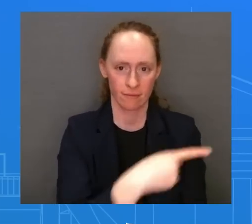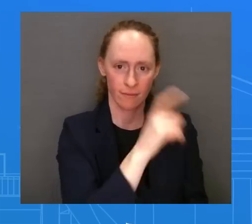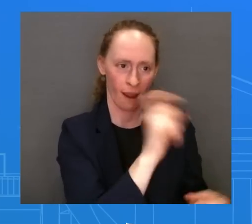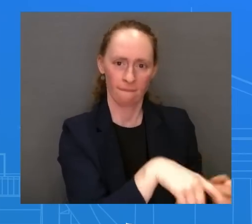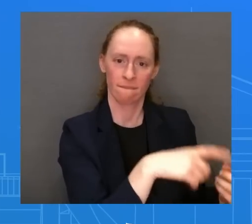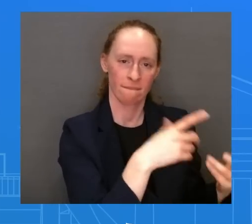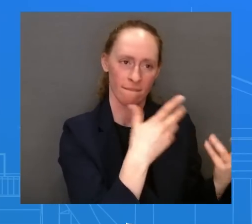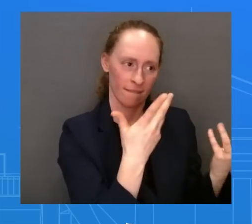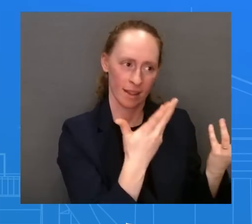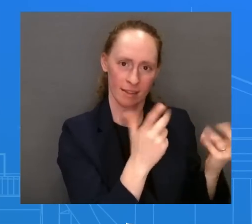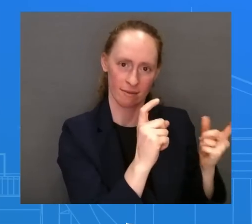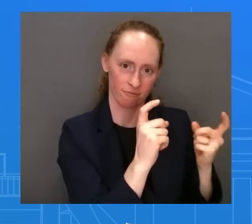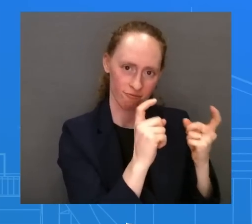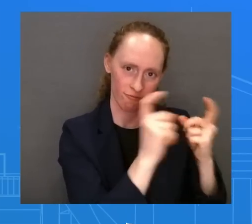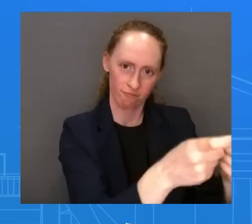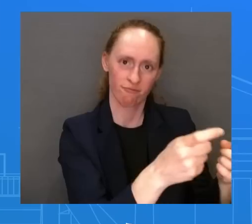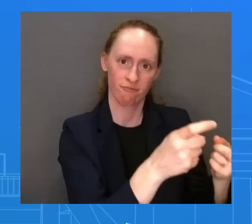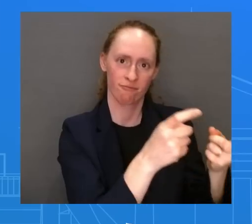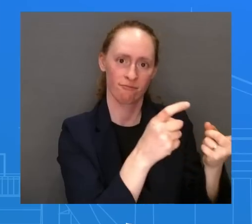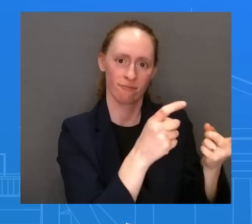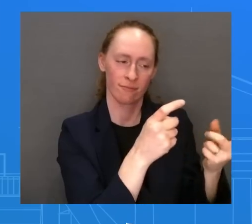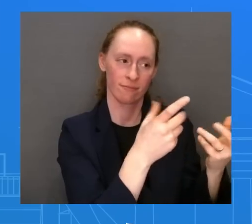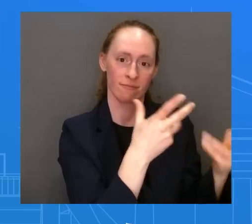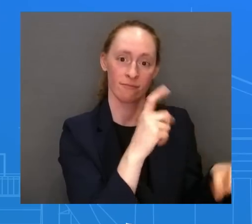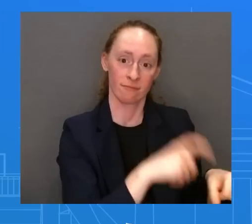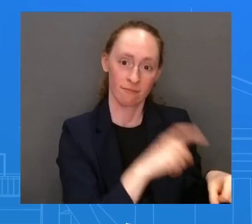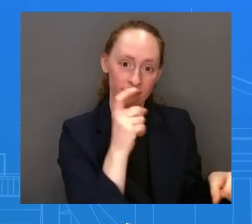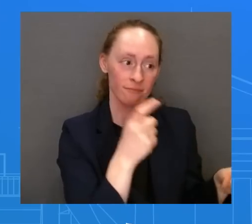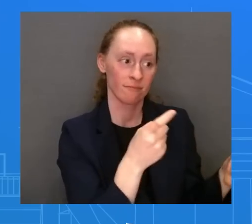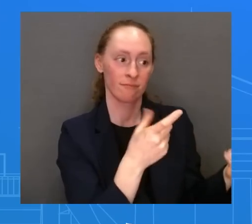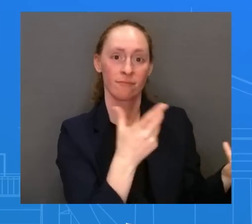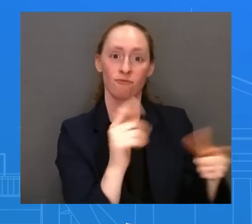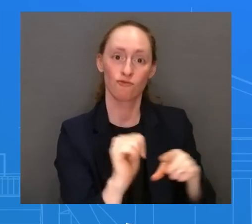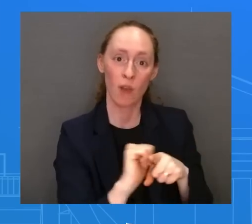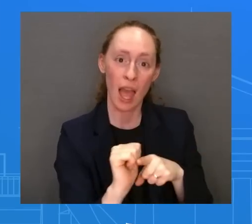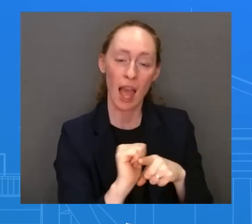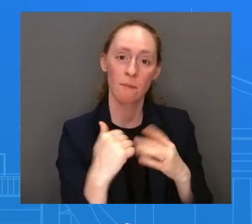carefully and deliberately with the Afghan National Security Defense Forces